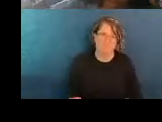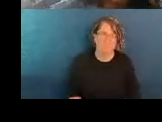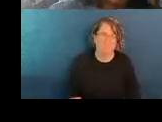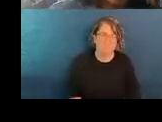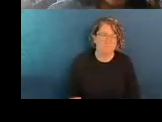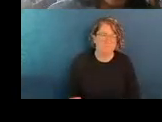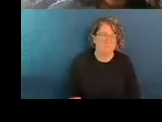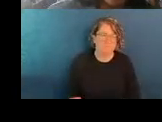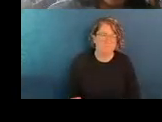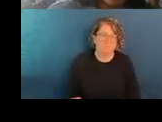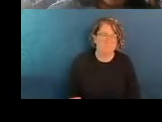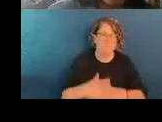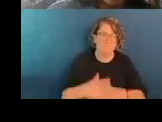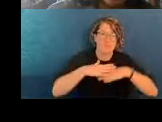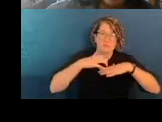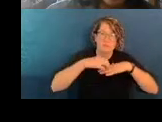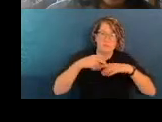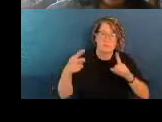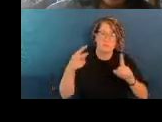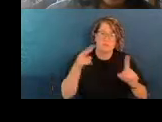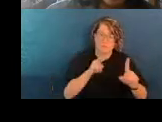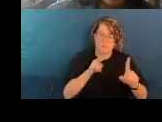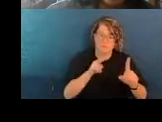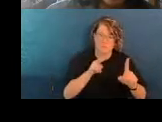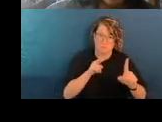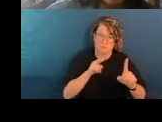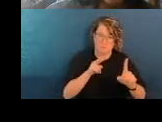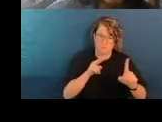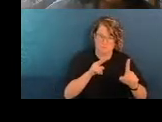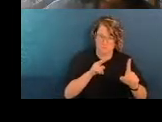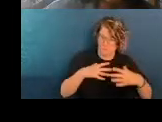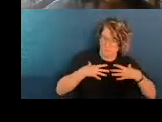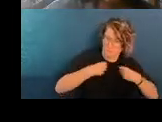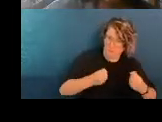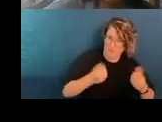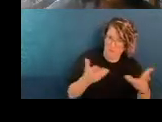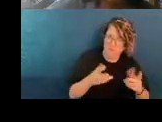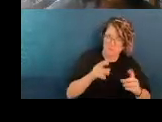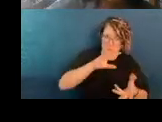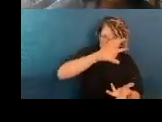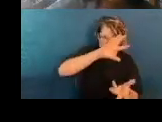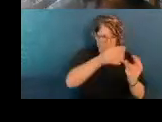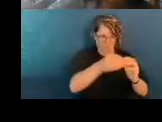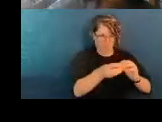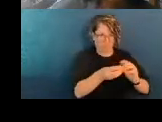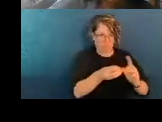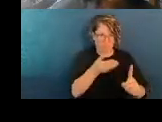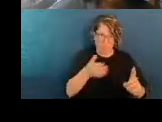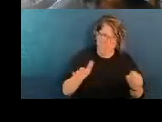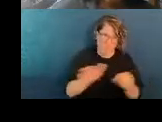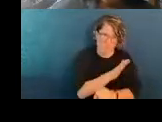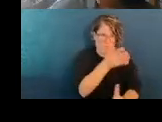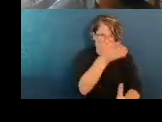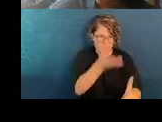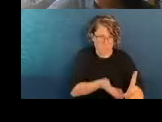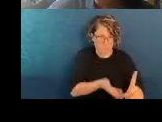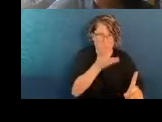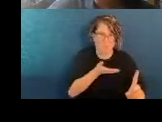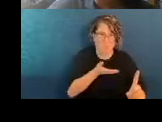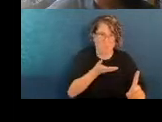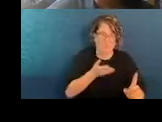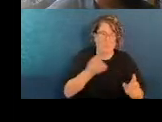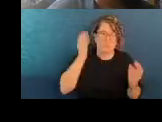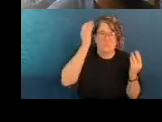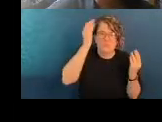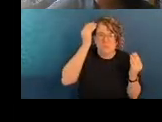Indigenous perspectives on health are holistic, and that's really consistent with the social determinants approach that considers the complex